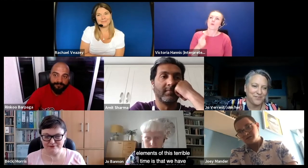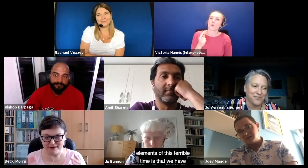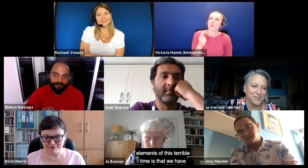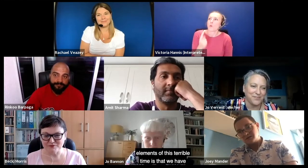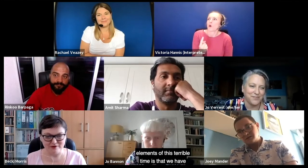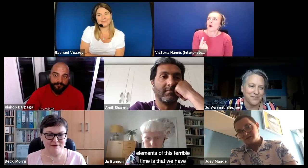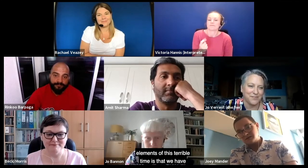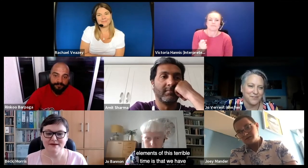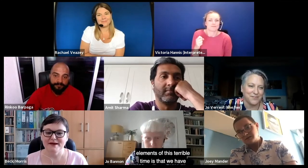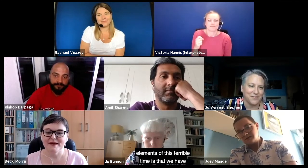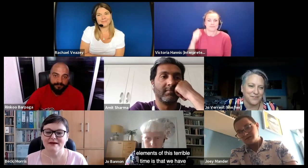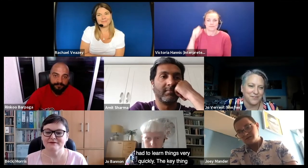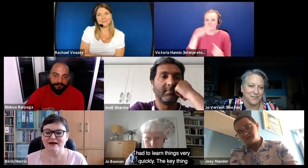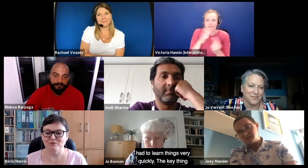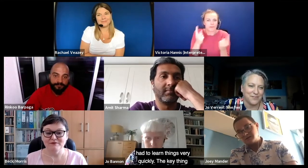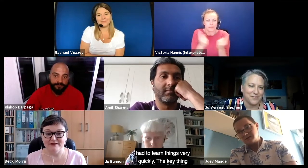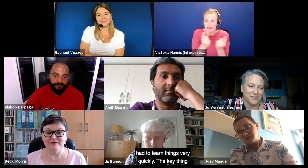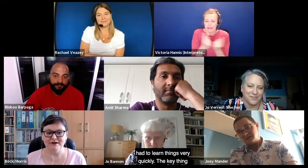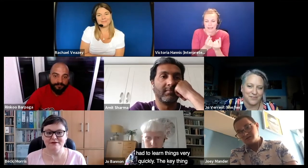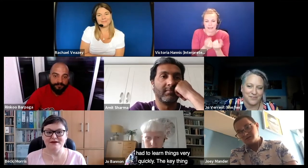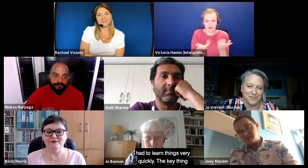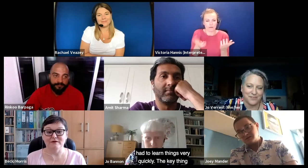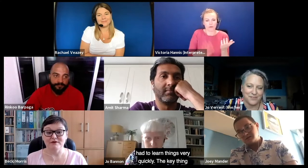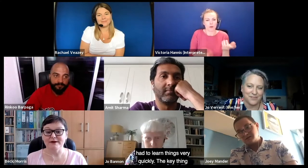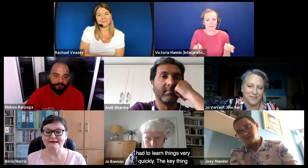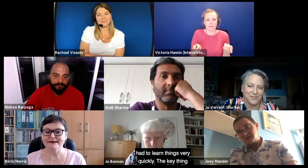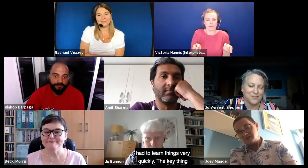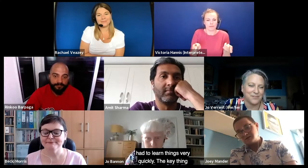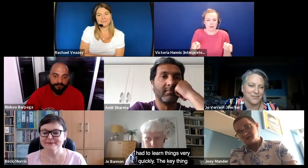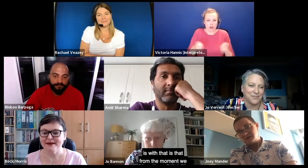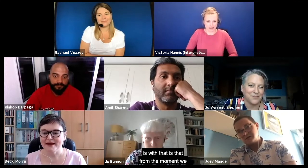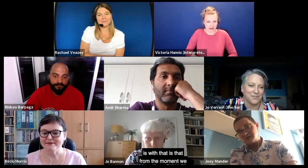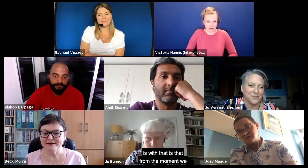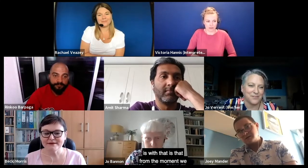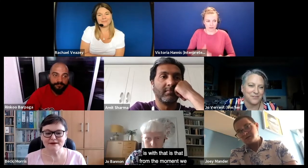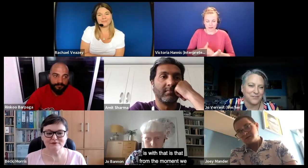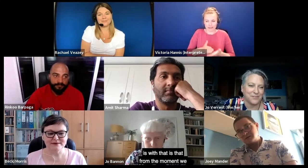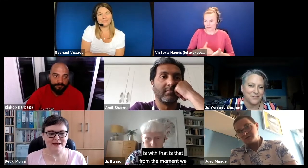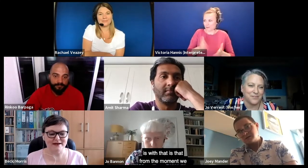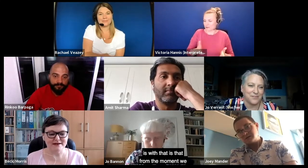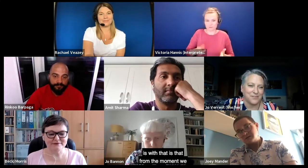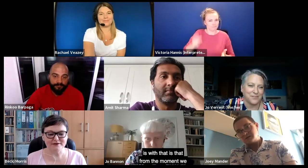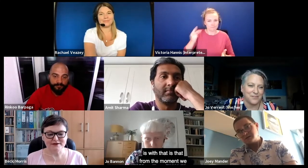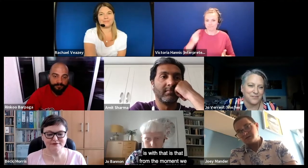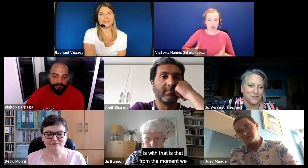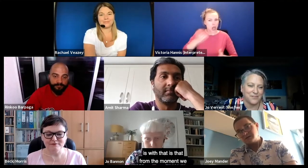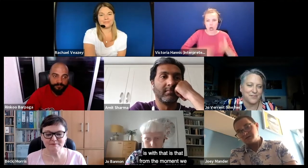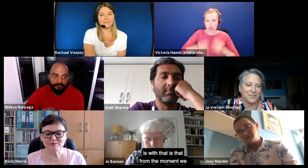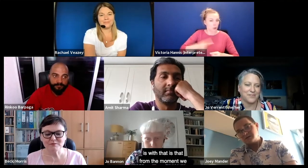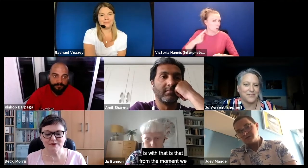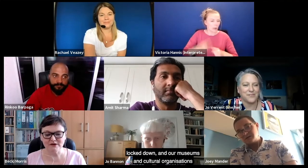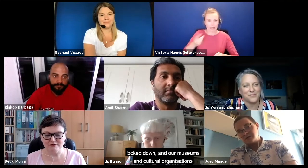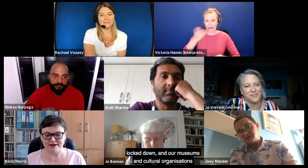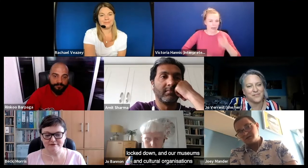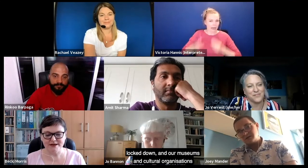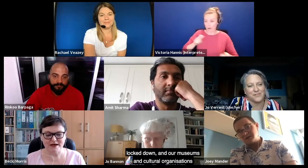this terrible time is that we've had to learn things very quickly. And the key thing is with that is that from the